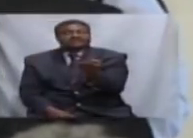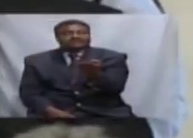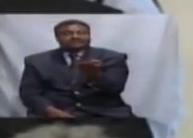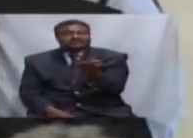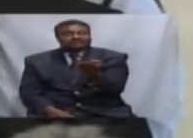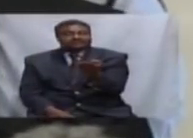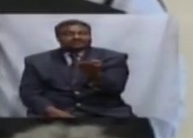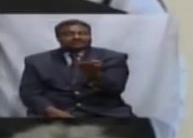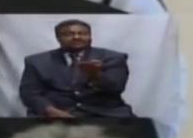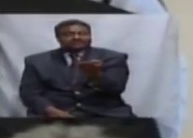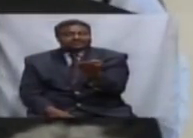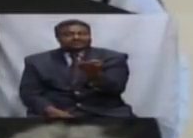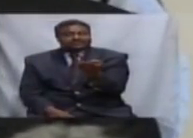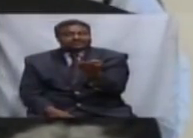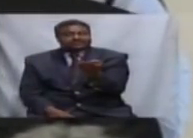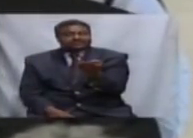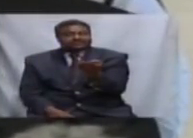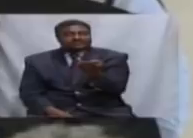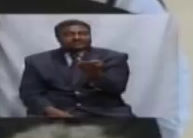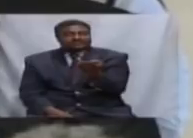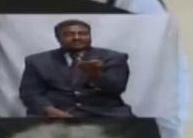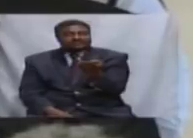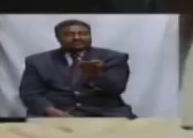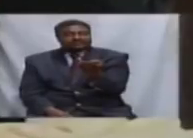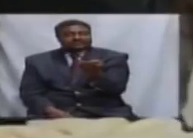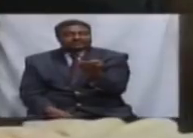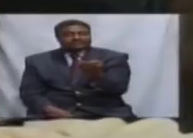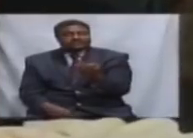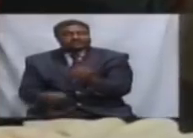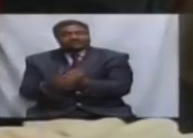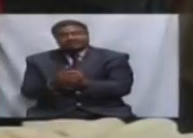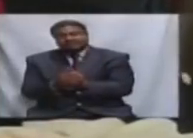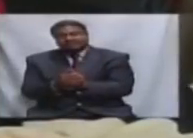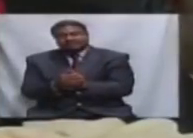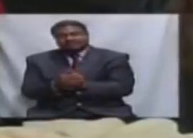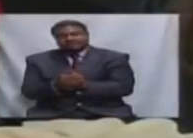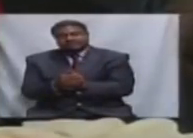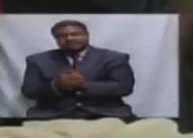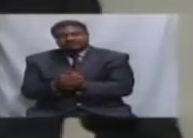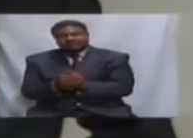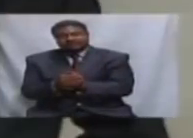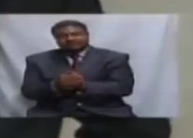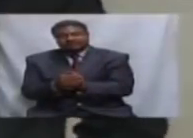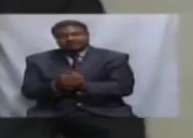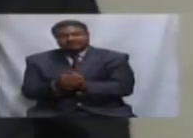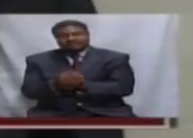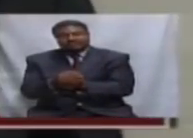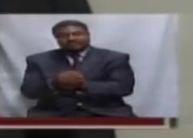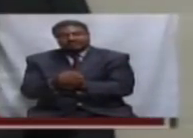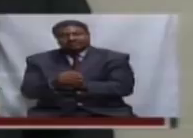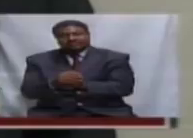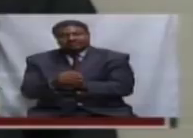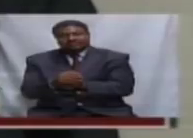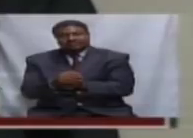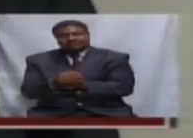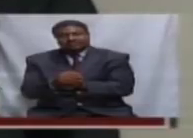framework on a convention on tobacco control, and therefore we want to basically, see and